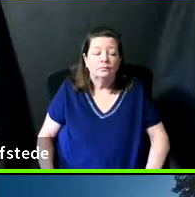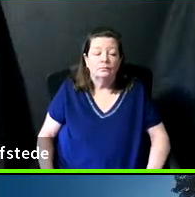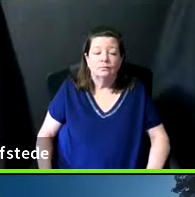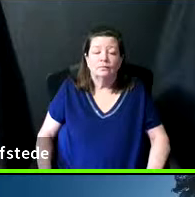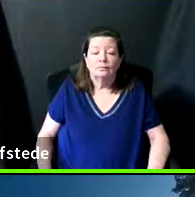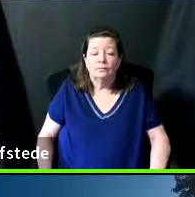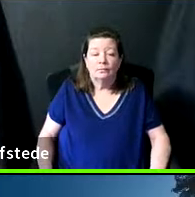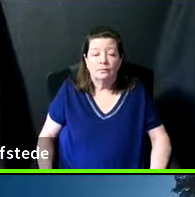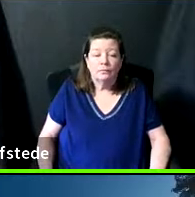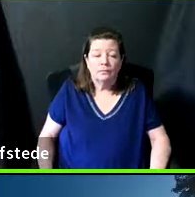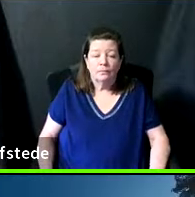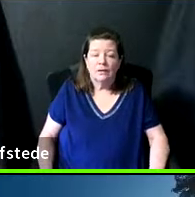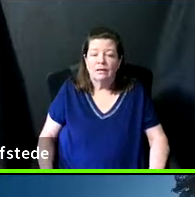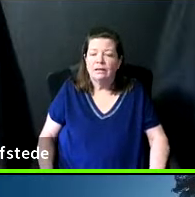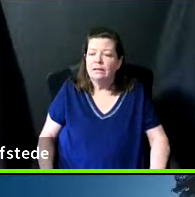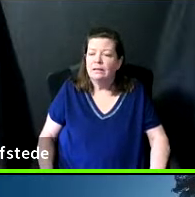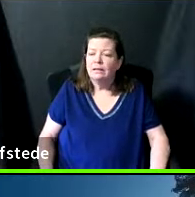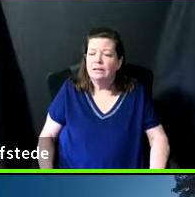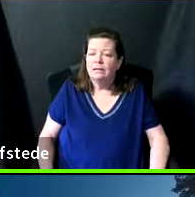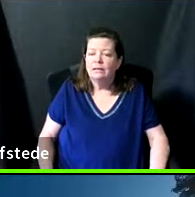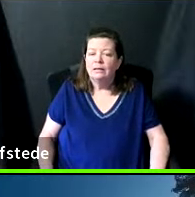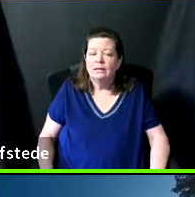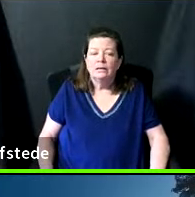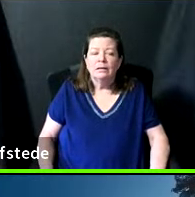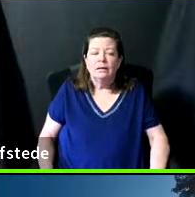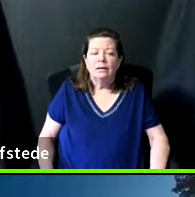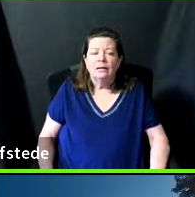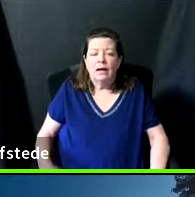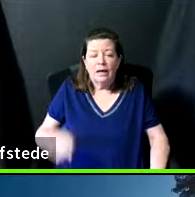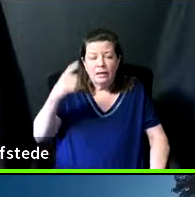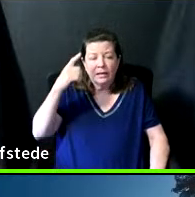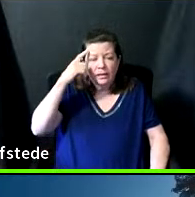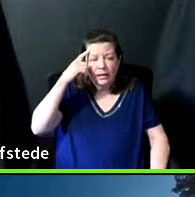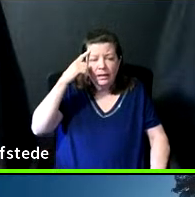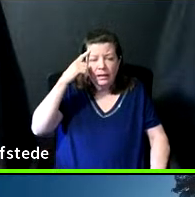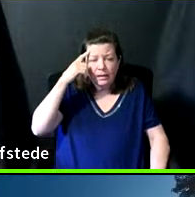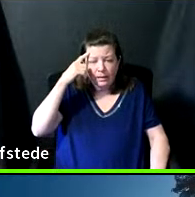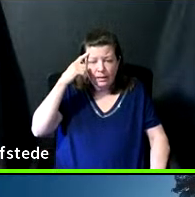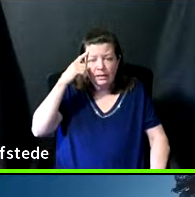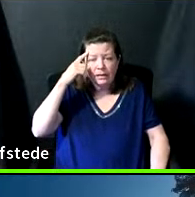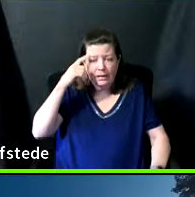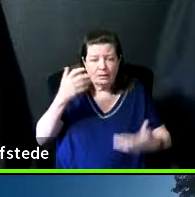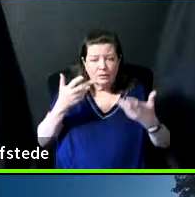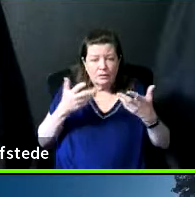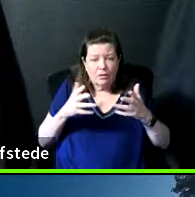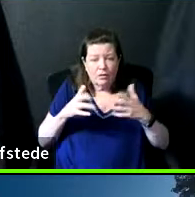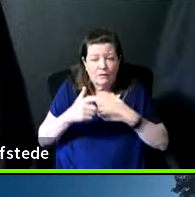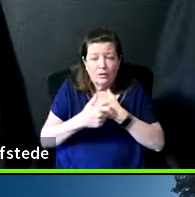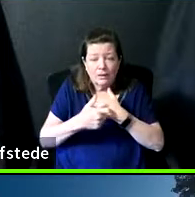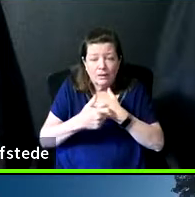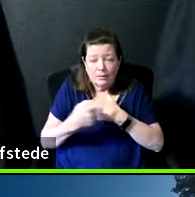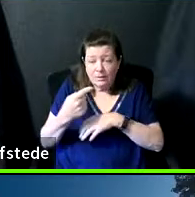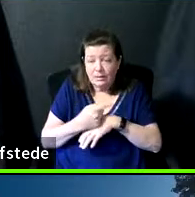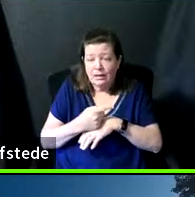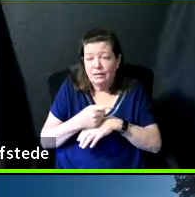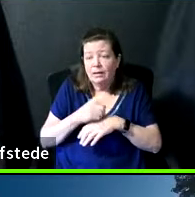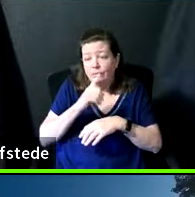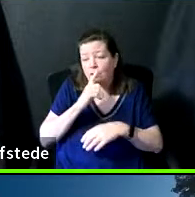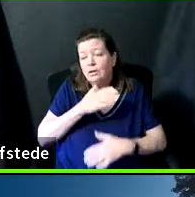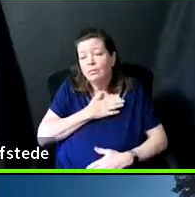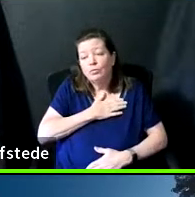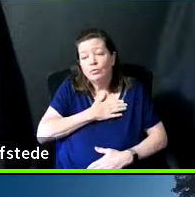So I think that's the most of our time today. Really want to appreciate everybody